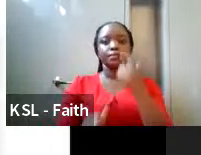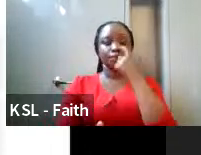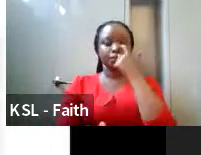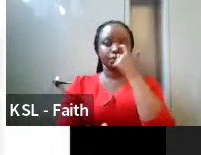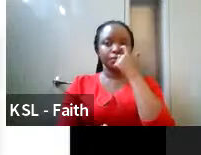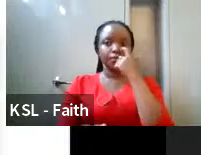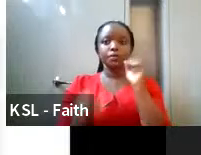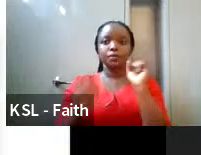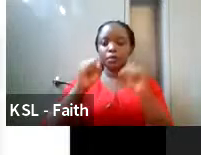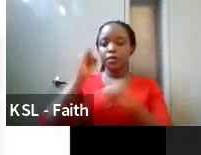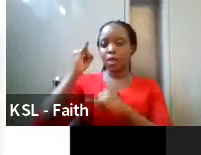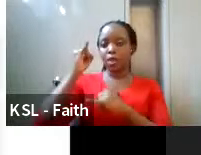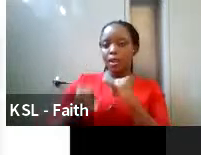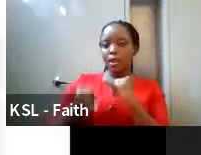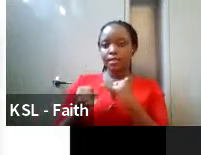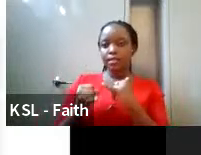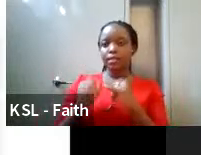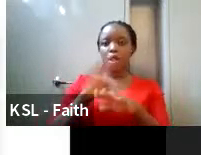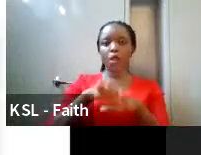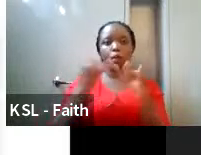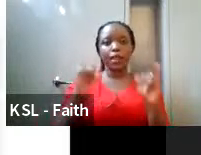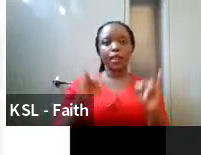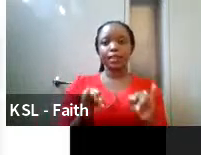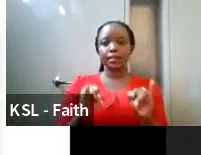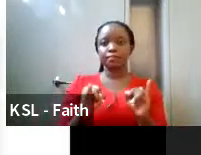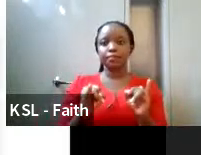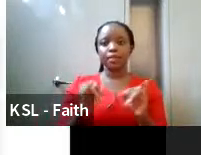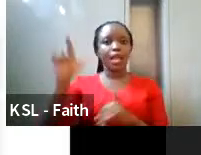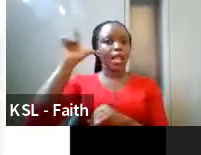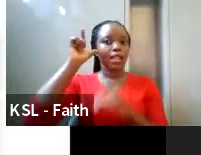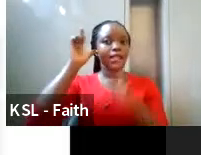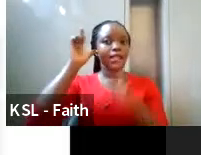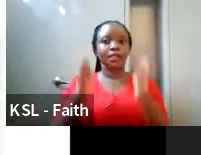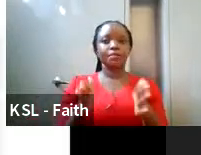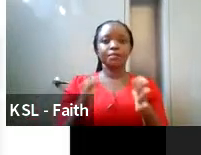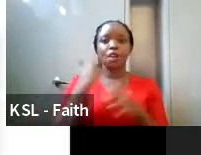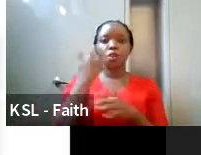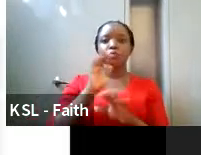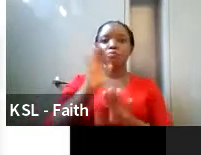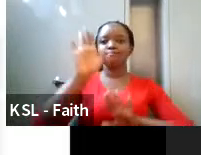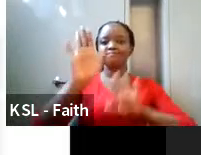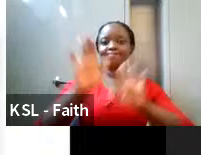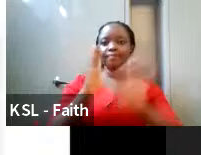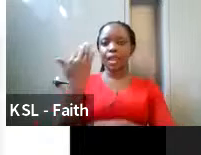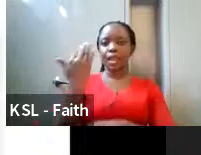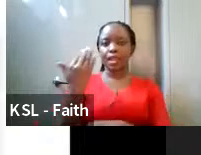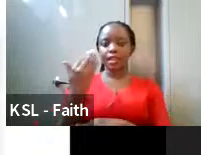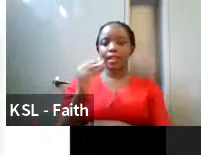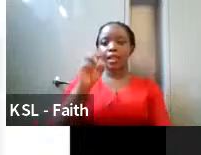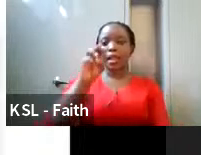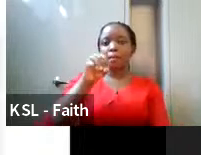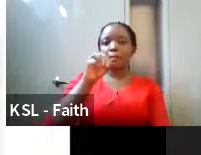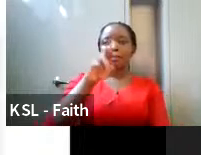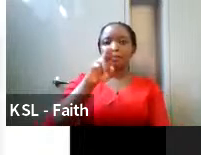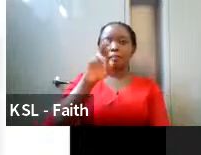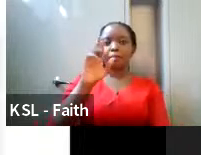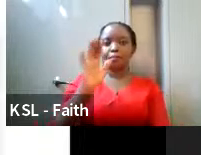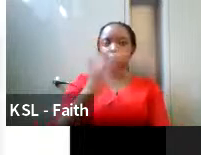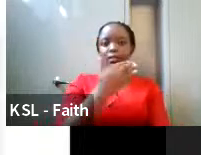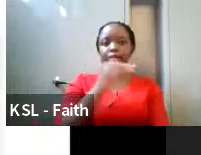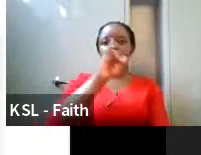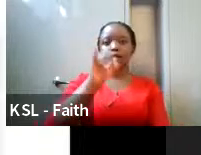To our last online listener who has raised their hand, that is Mr. Joseph